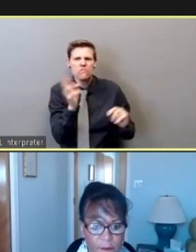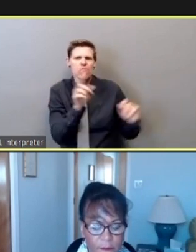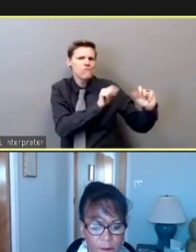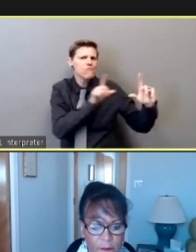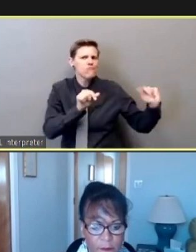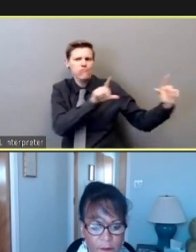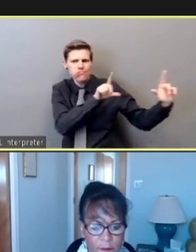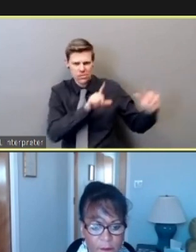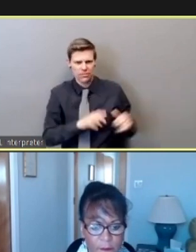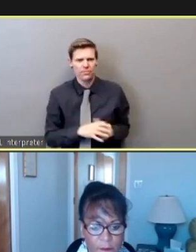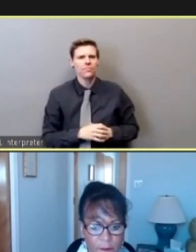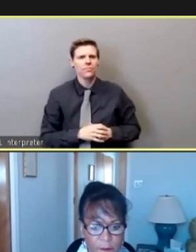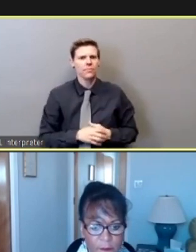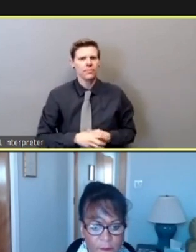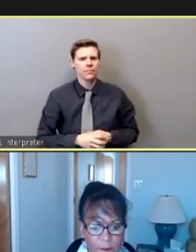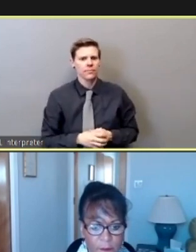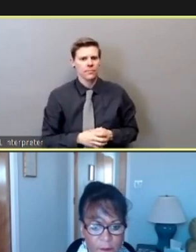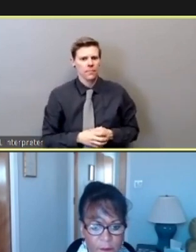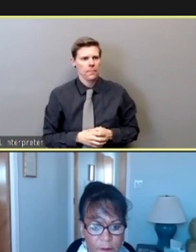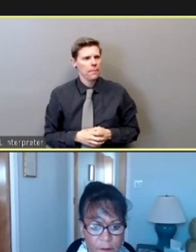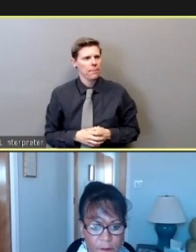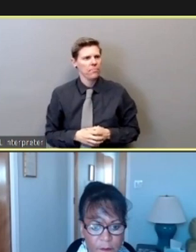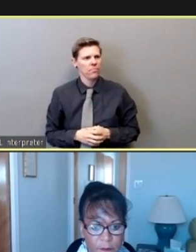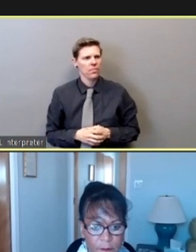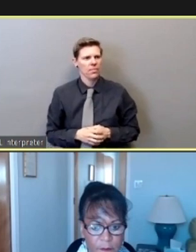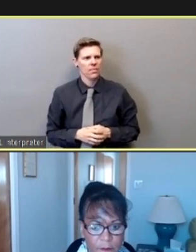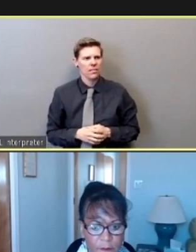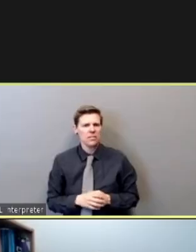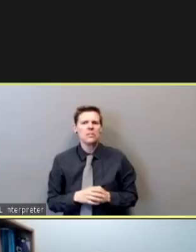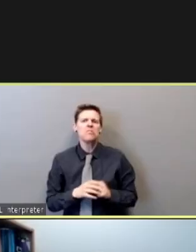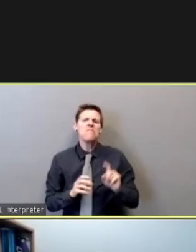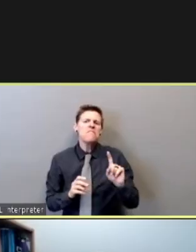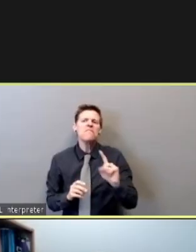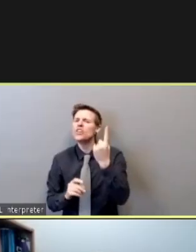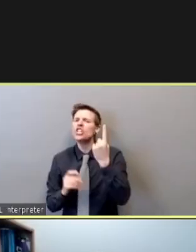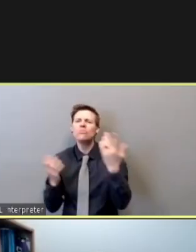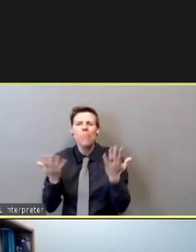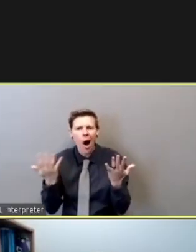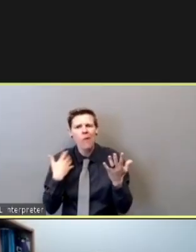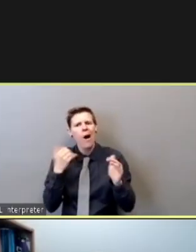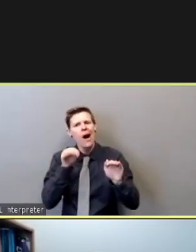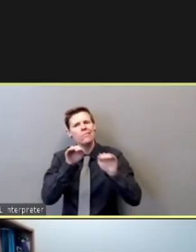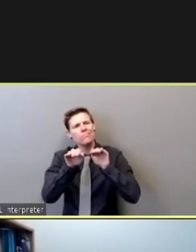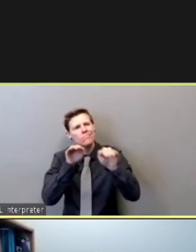just sort of a reminder that we know that